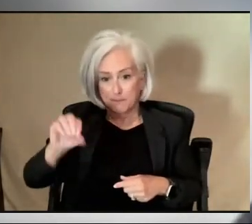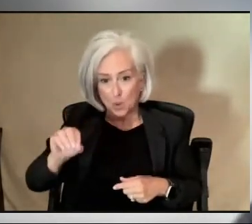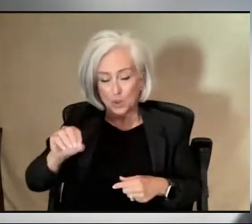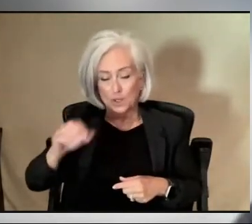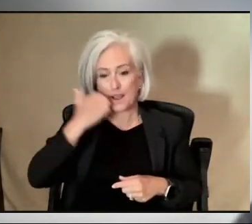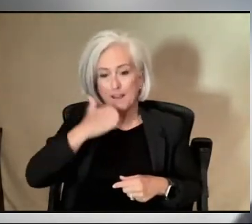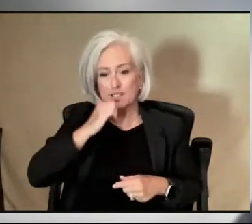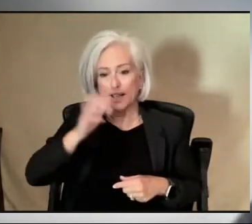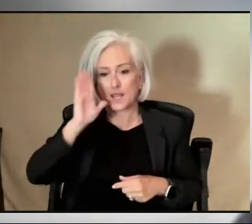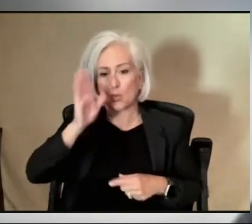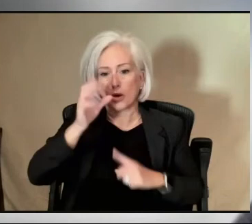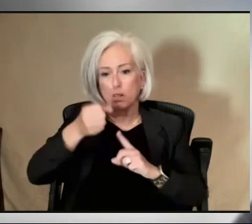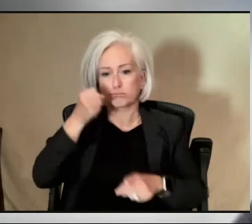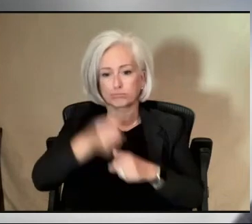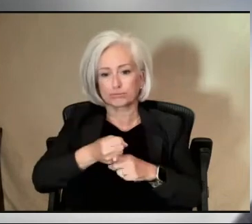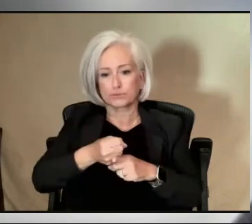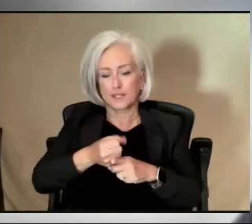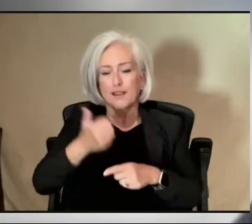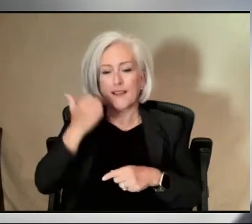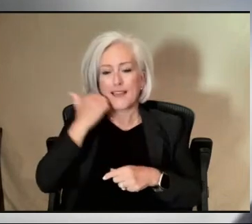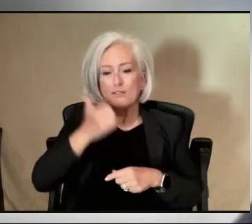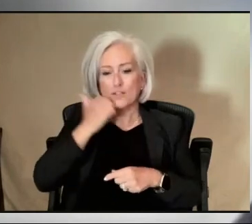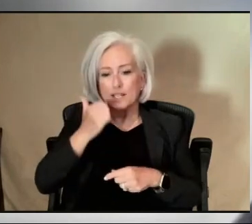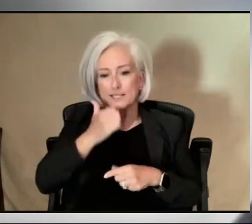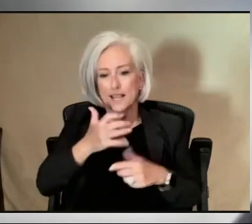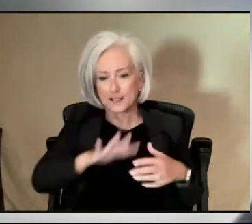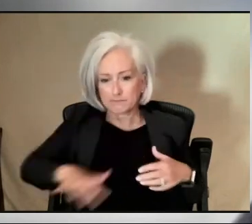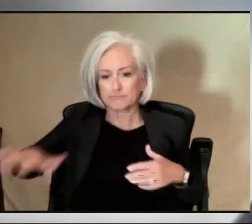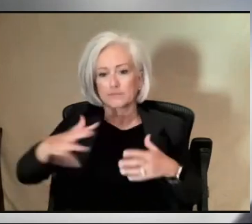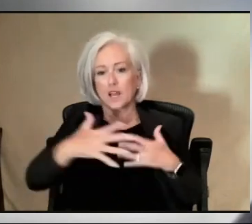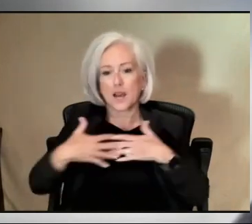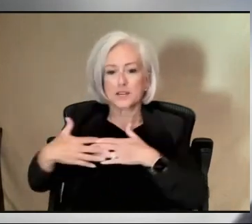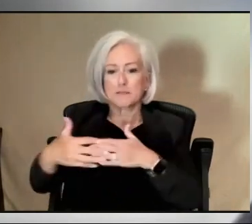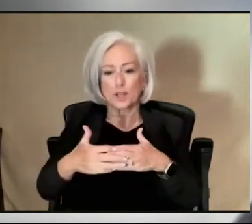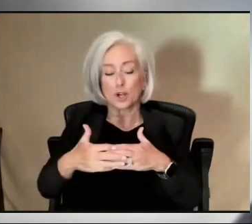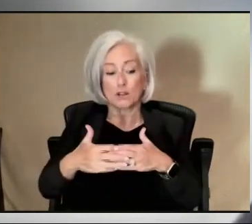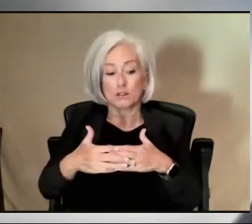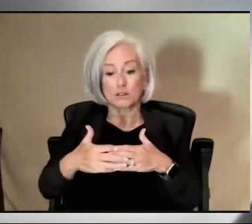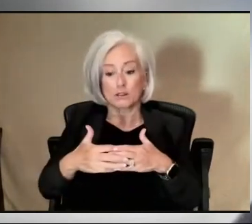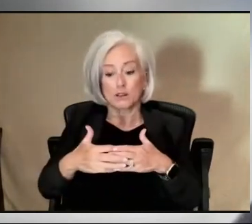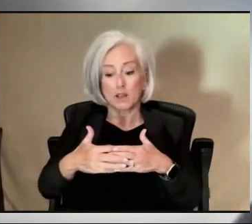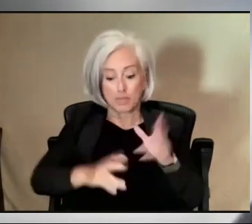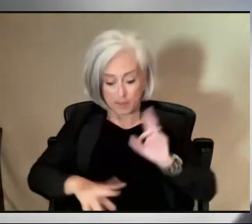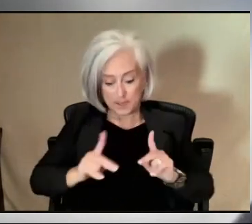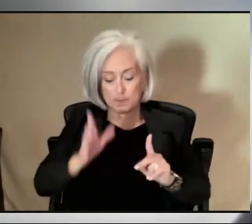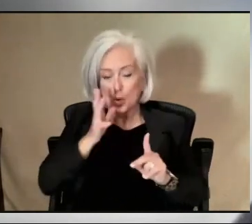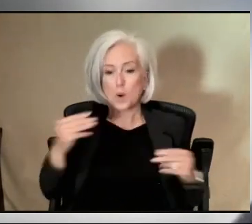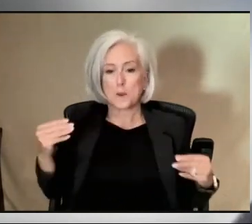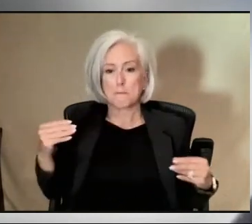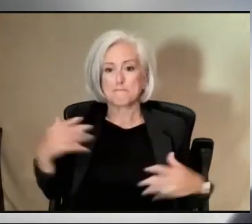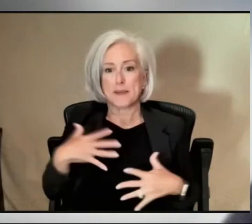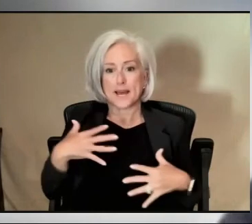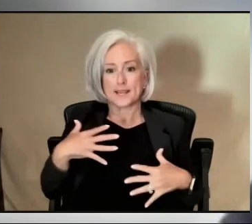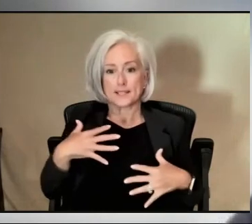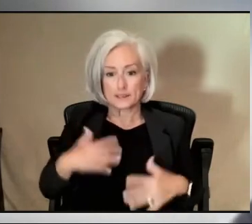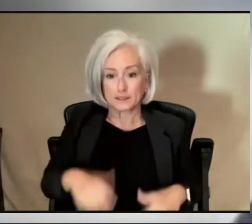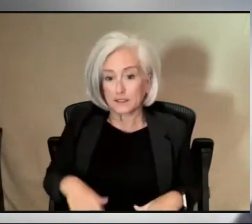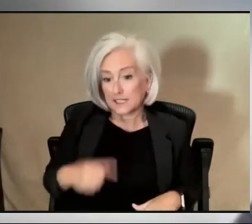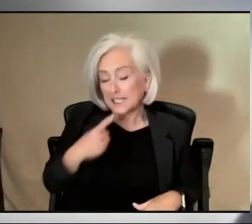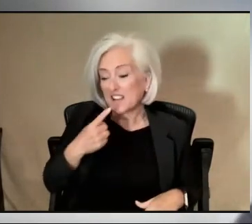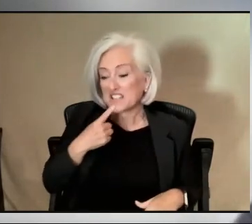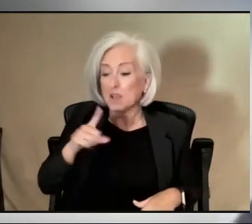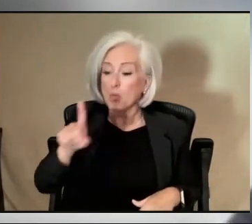in America, America would be panicked. But when I talk about 165 deaths due to COVID, oh